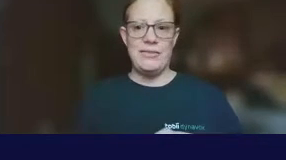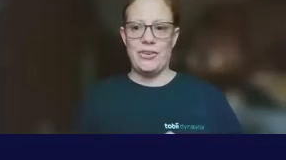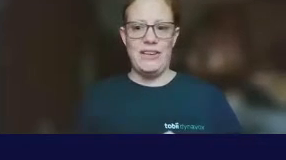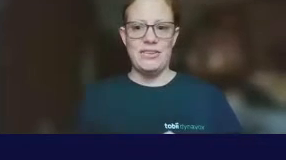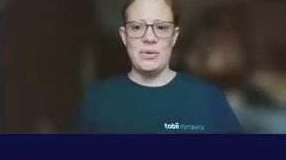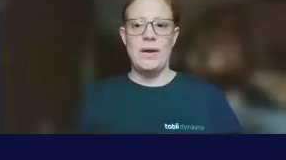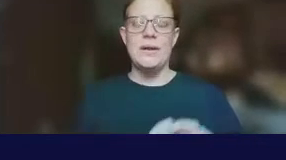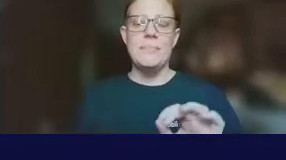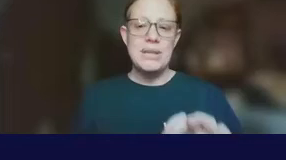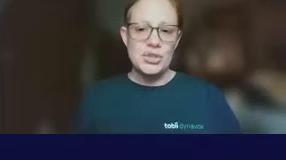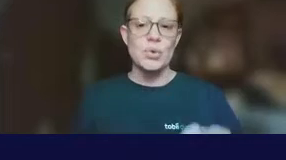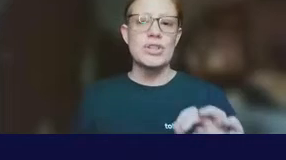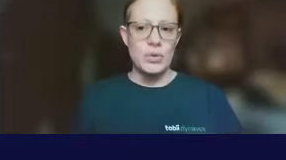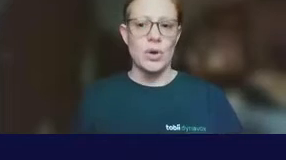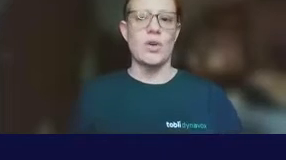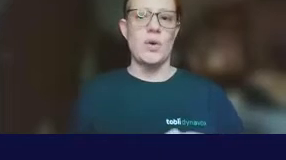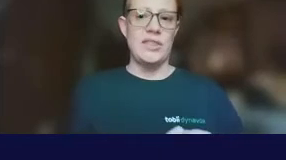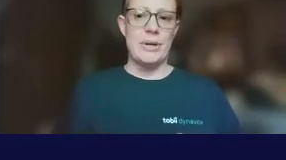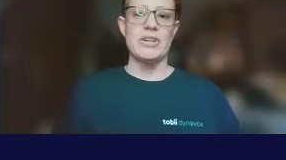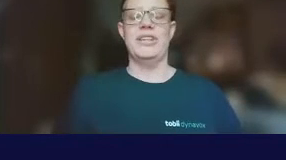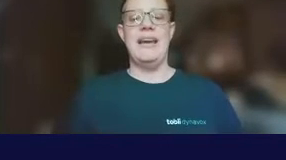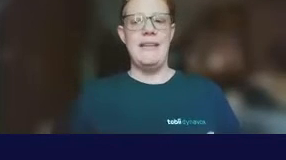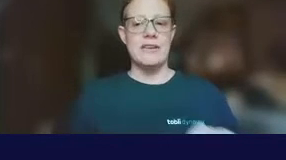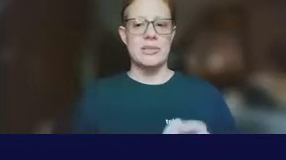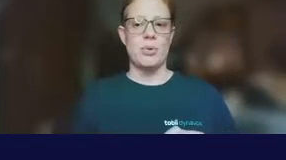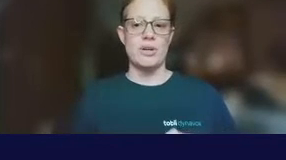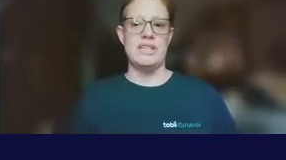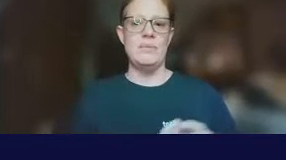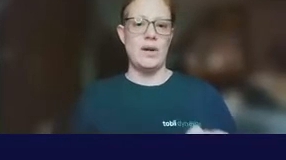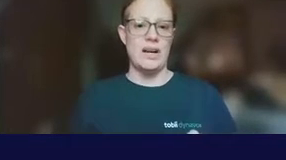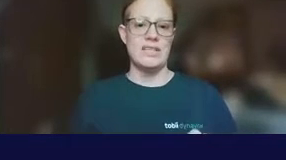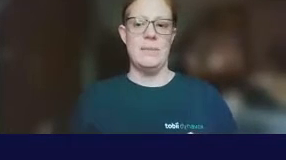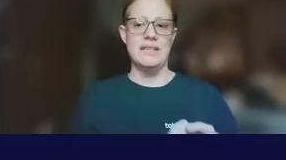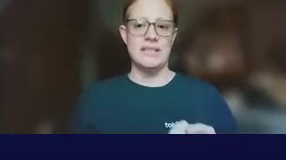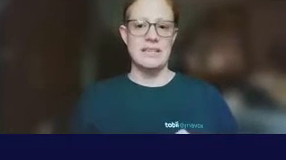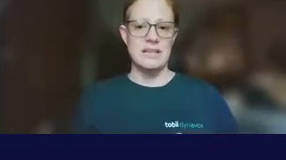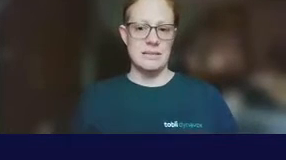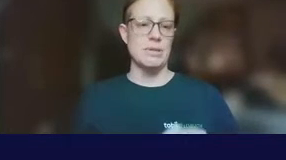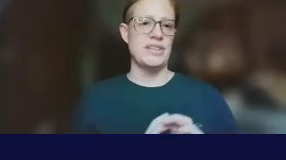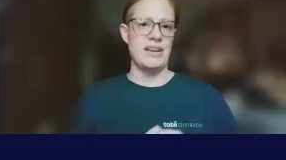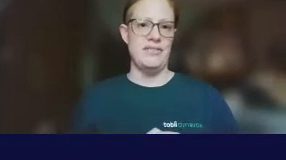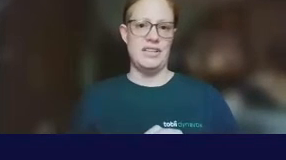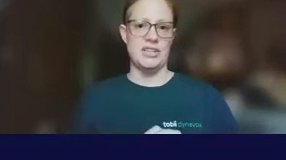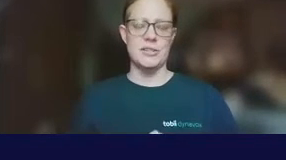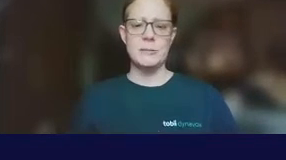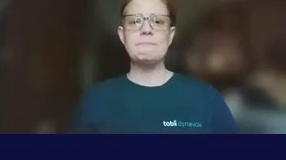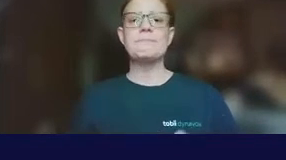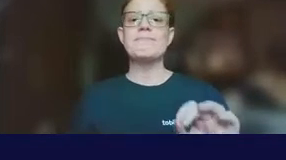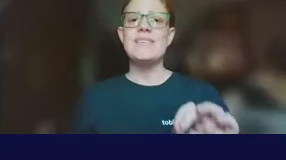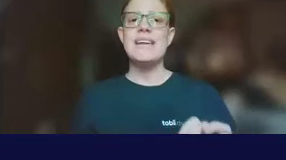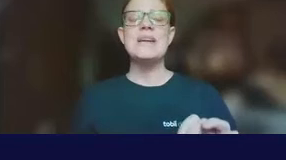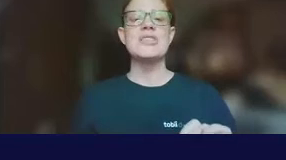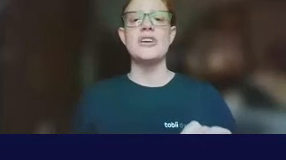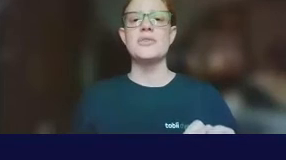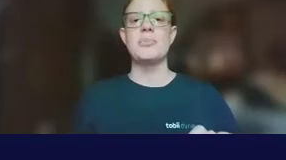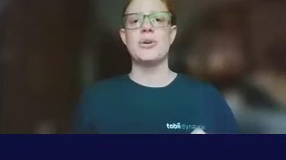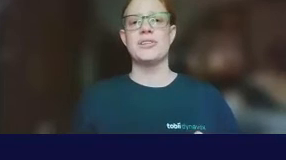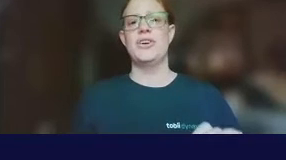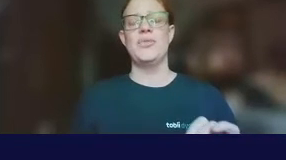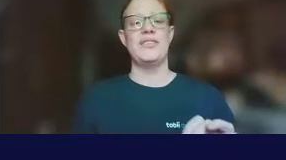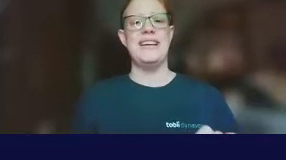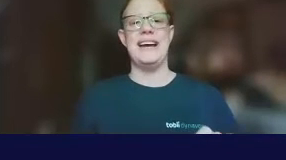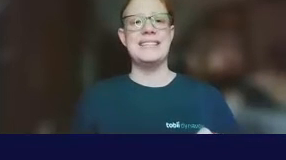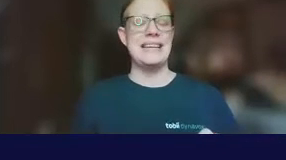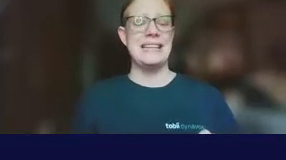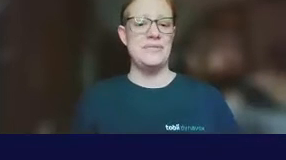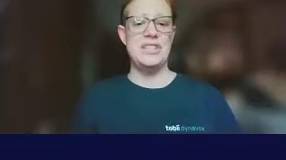appropriate for everyone. Be sure to work with the person and their support team when customizing symbols and features. And it's also important